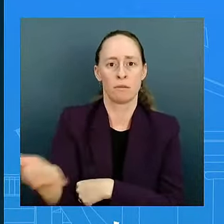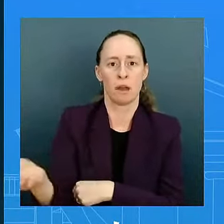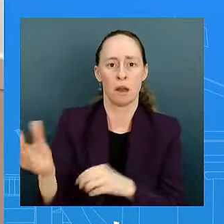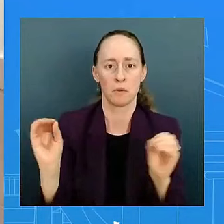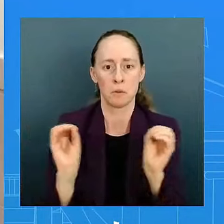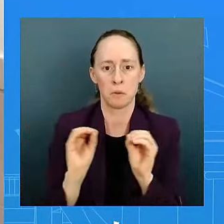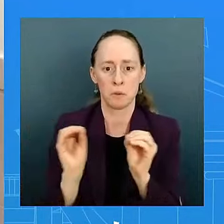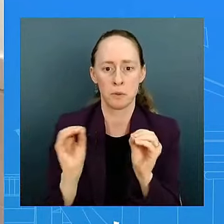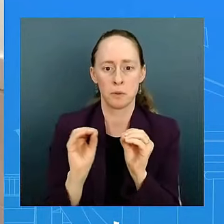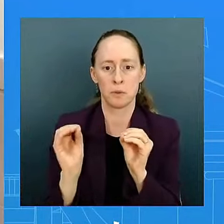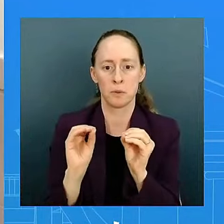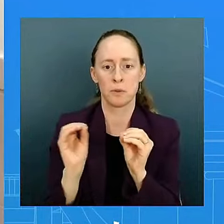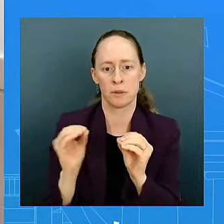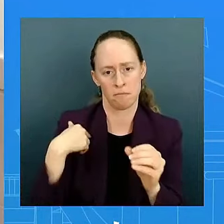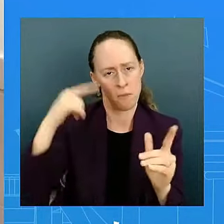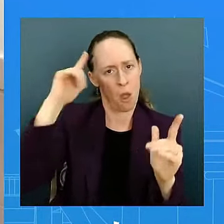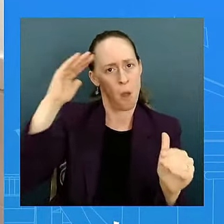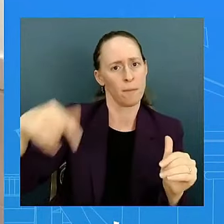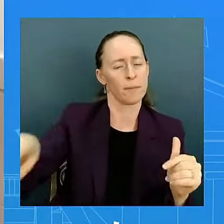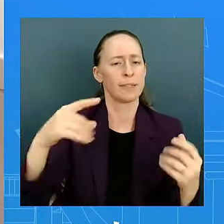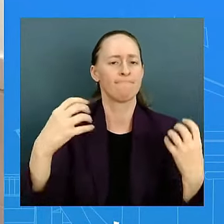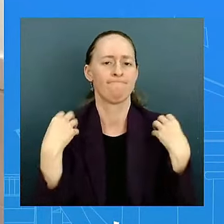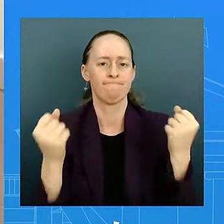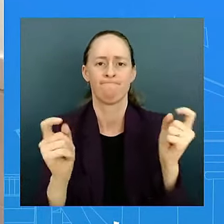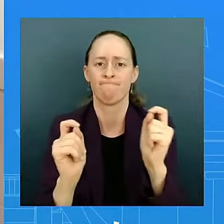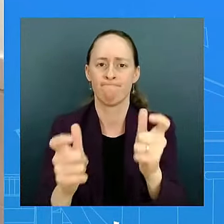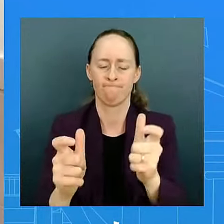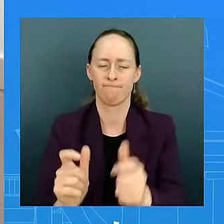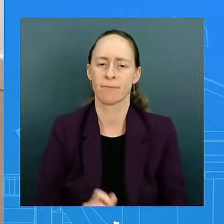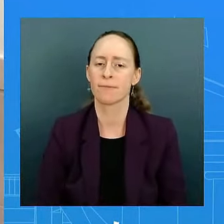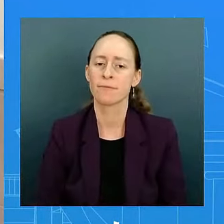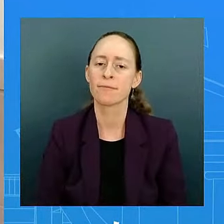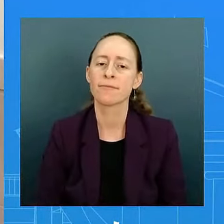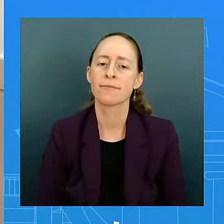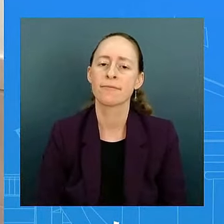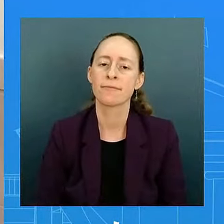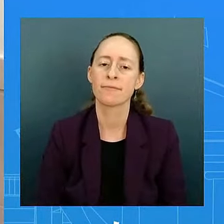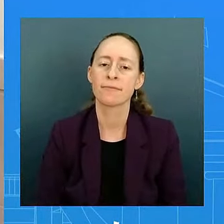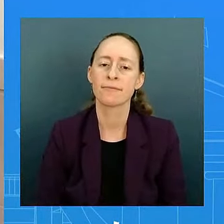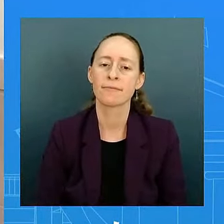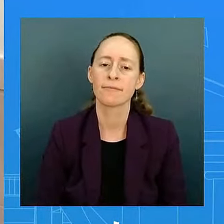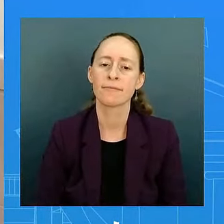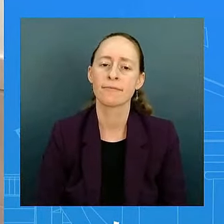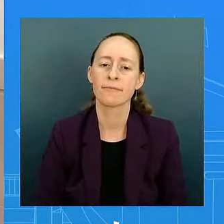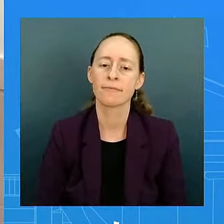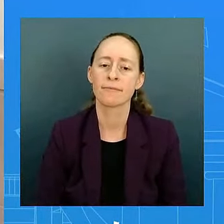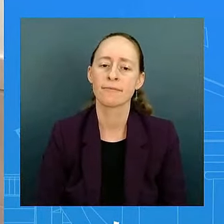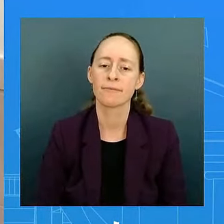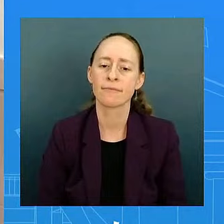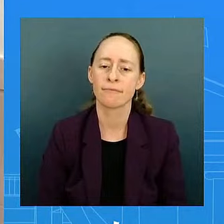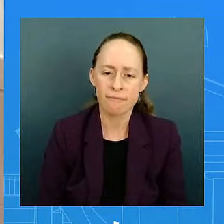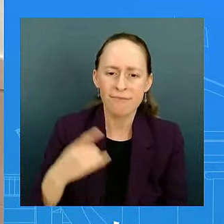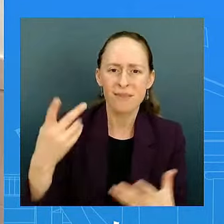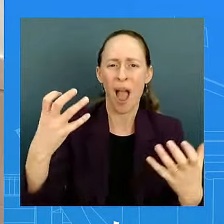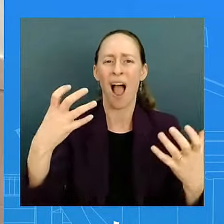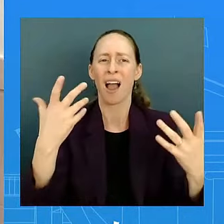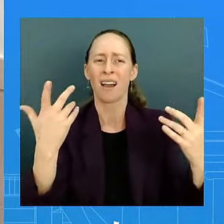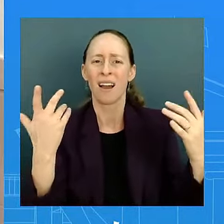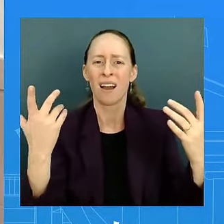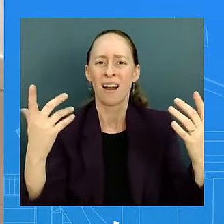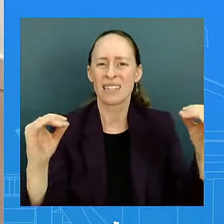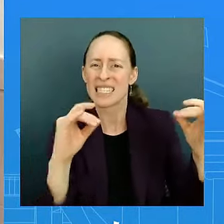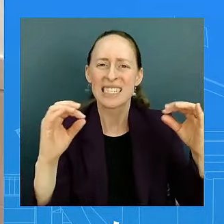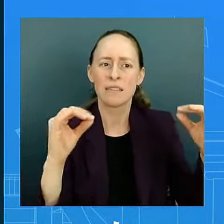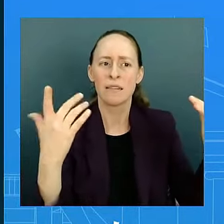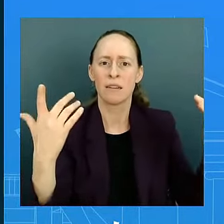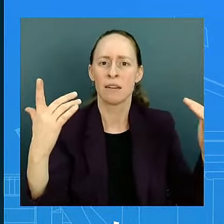Karine, you mentioned de-escalation efforts, but what does the U.S. still believe that a retaliatory attack against Israel is imminent?